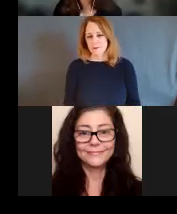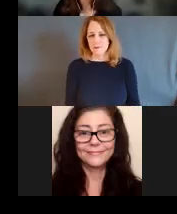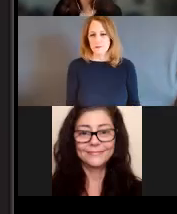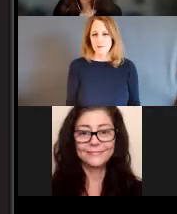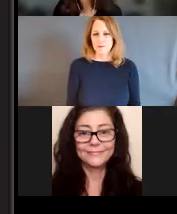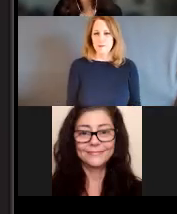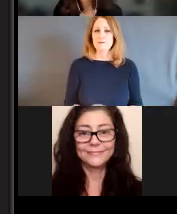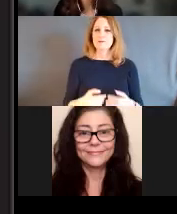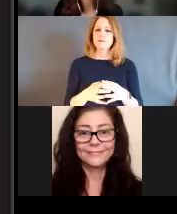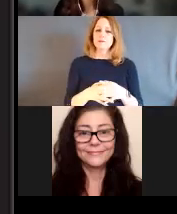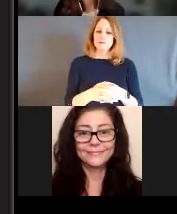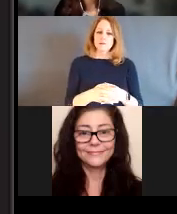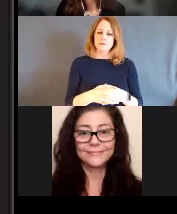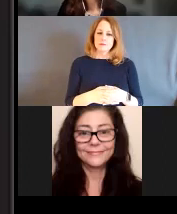slide.